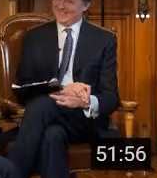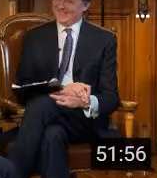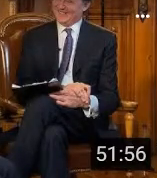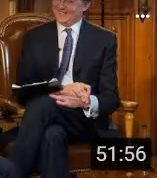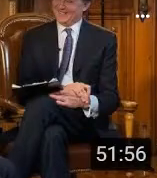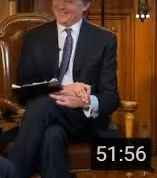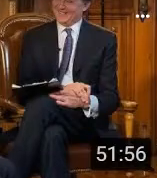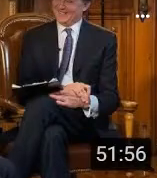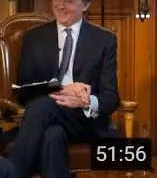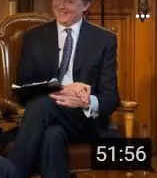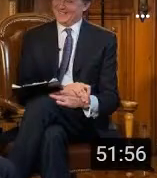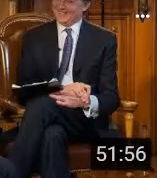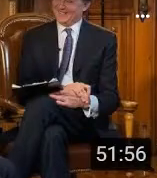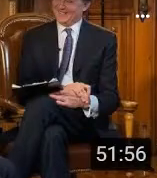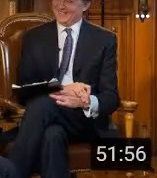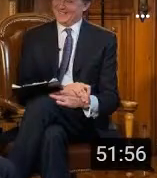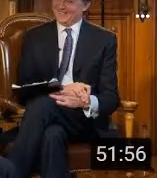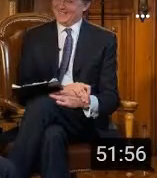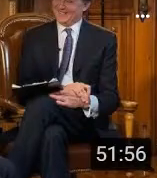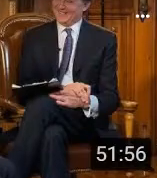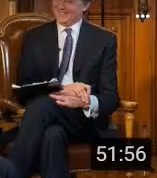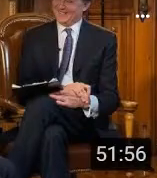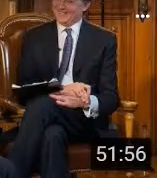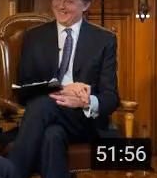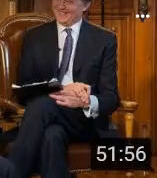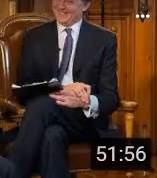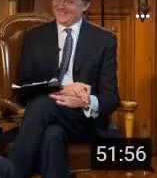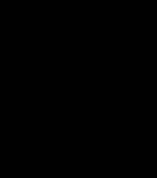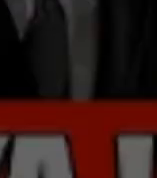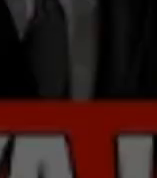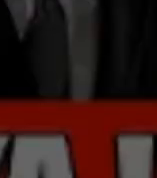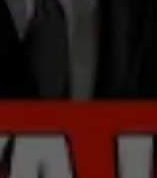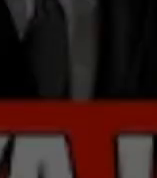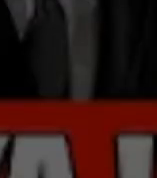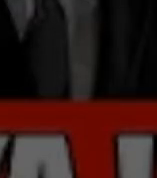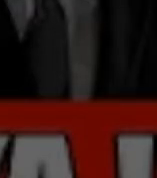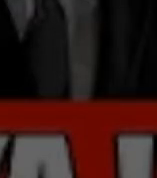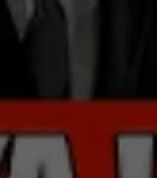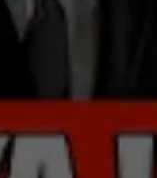So, yes, I put up a video today regarding